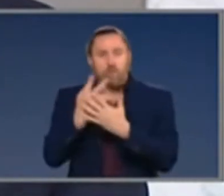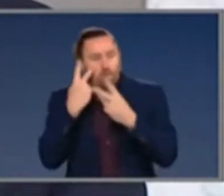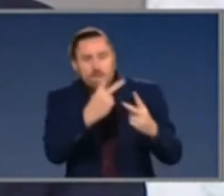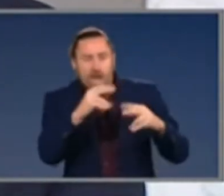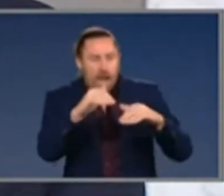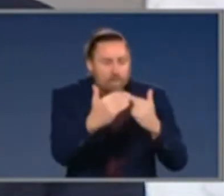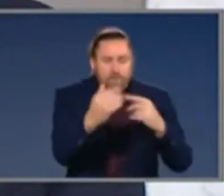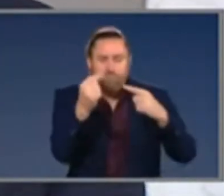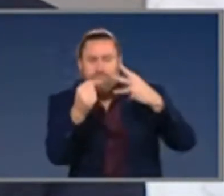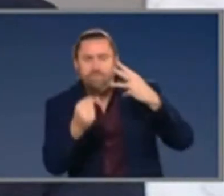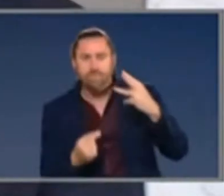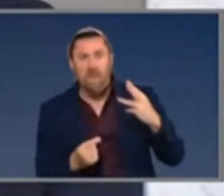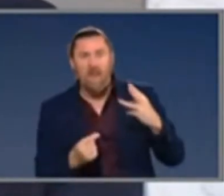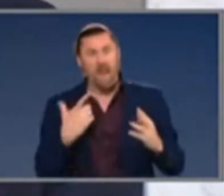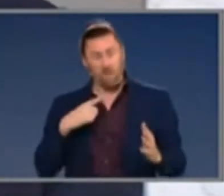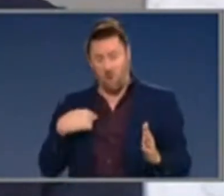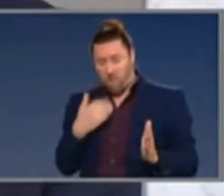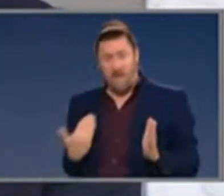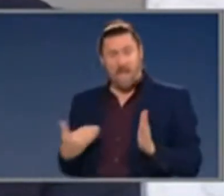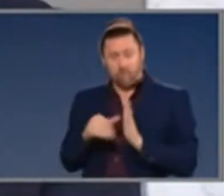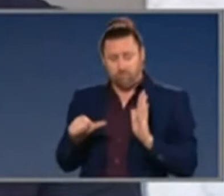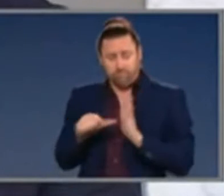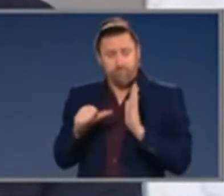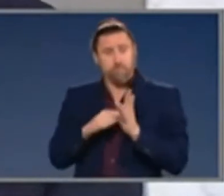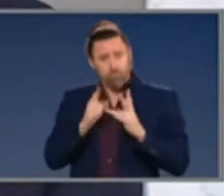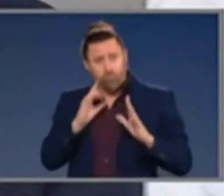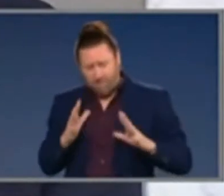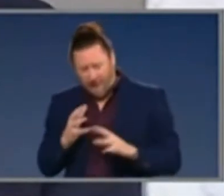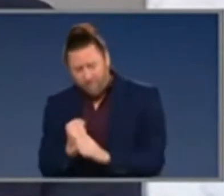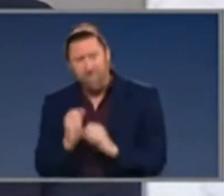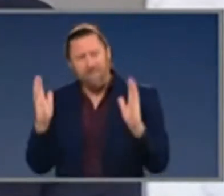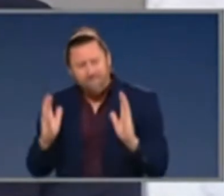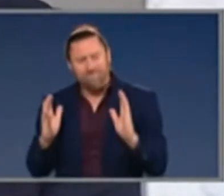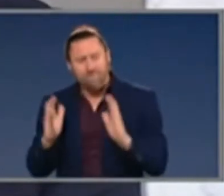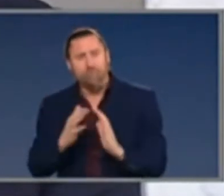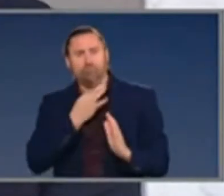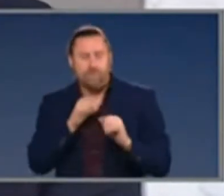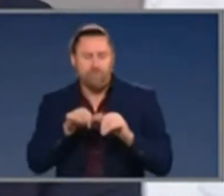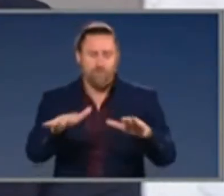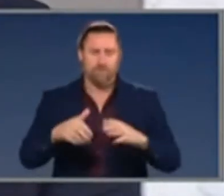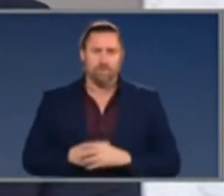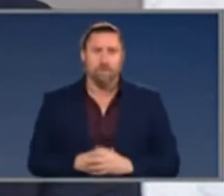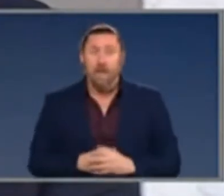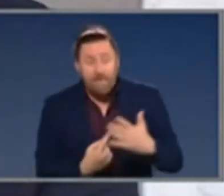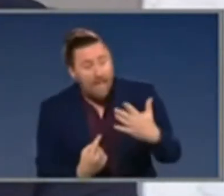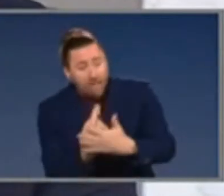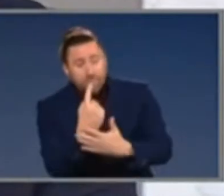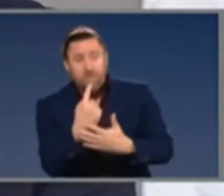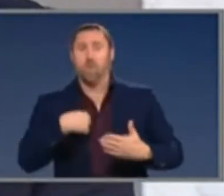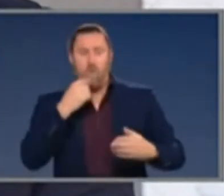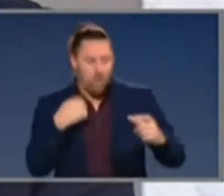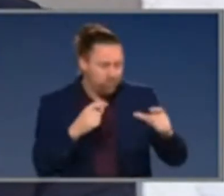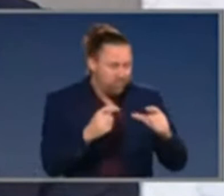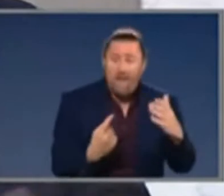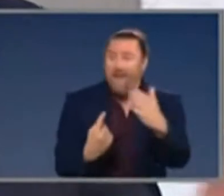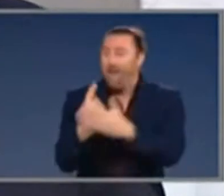that's why we're taking the additional measures now. So we'll continue to make the response, we'll continue to respond to the cases that present, and we'll continue